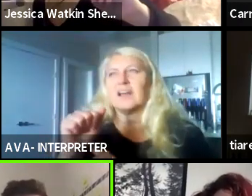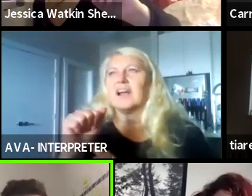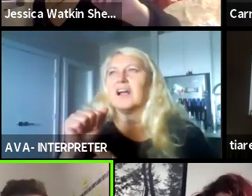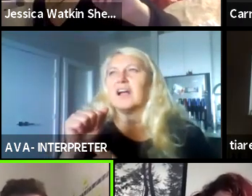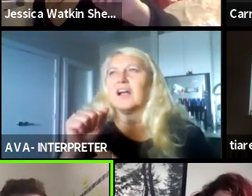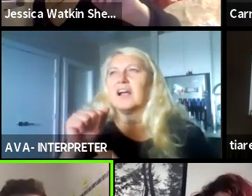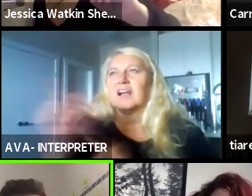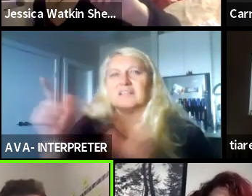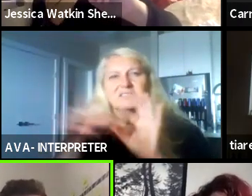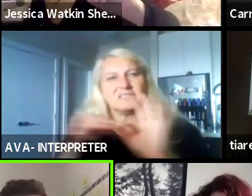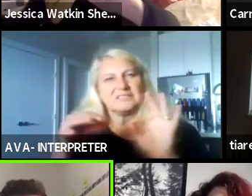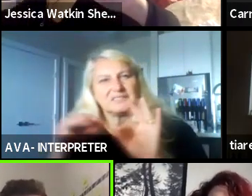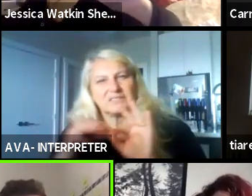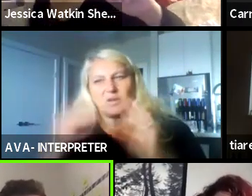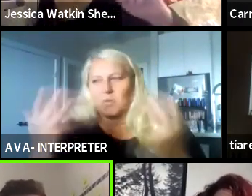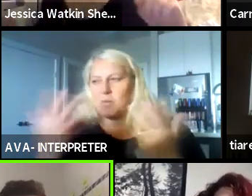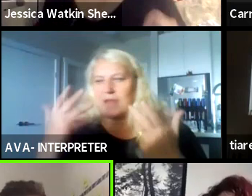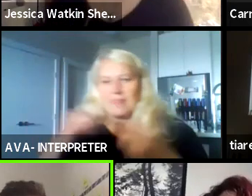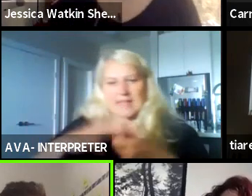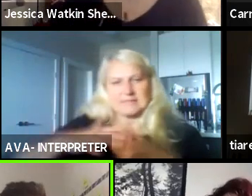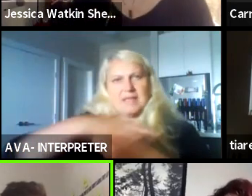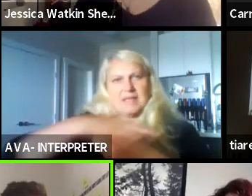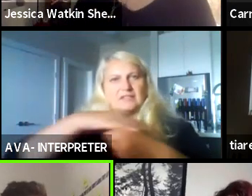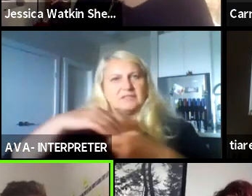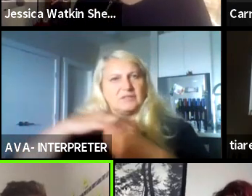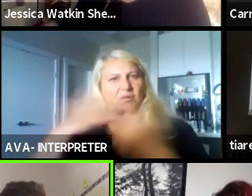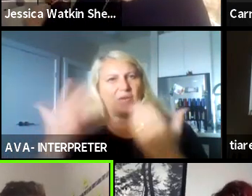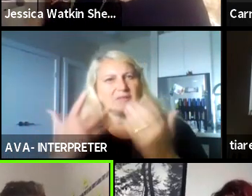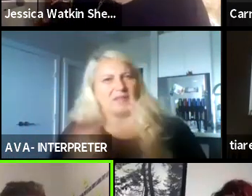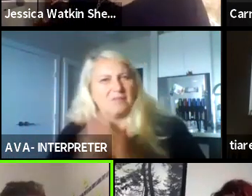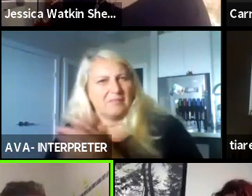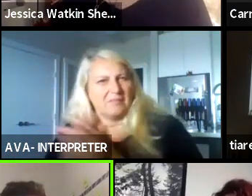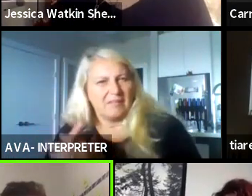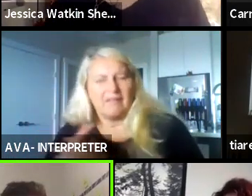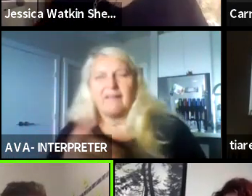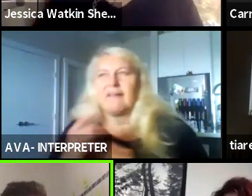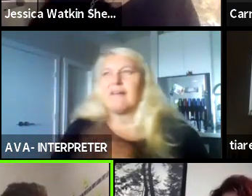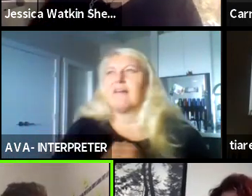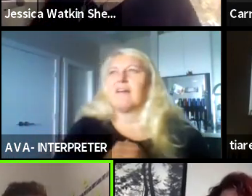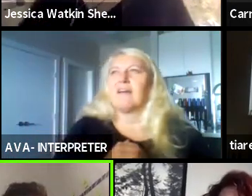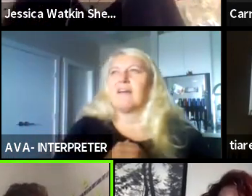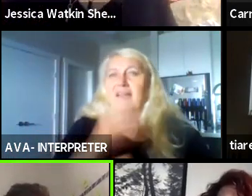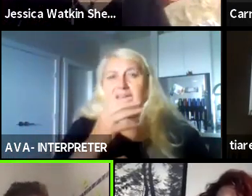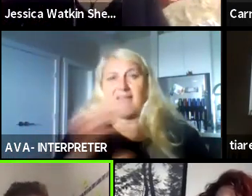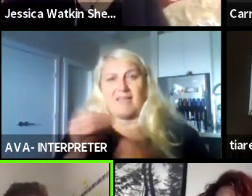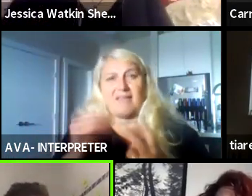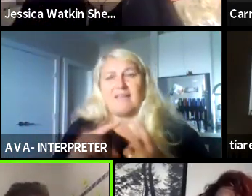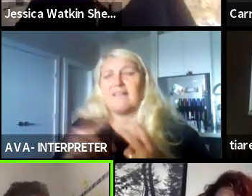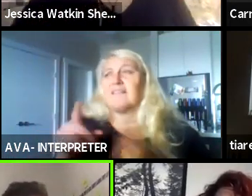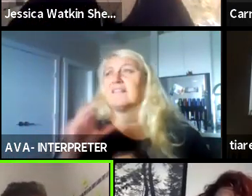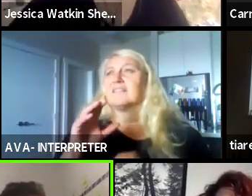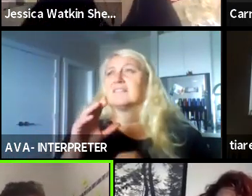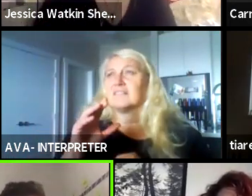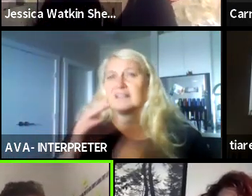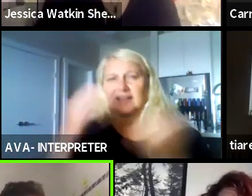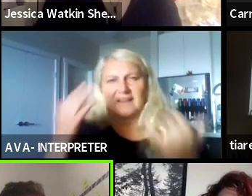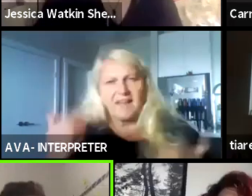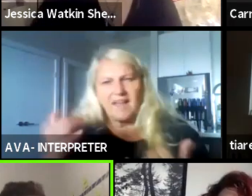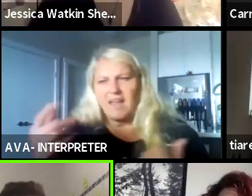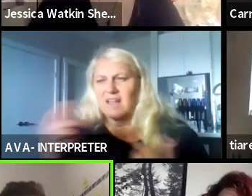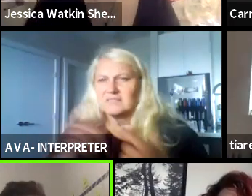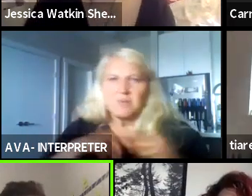of what you're coming into the space with. And I think that the hope is always that through the series of questions and